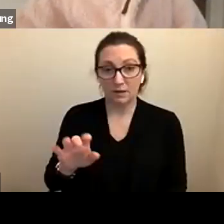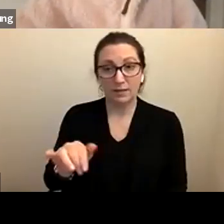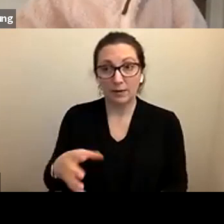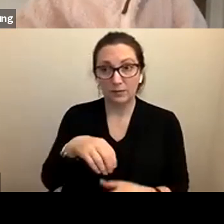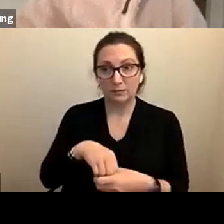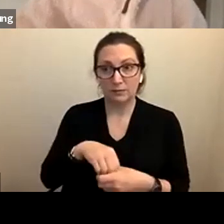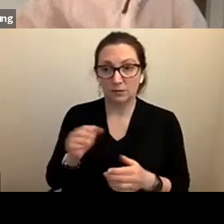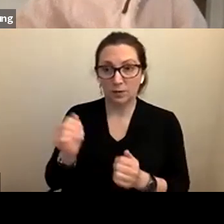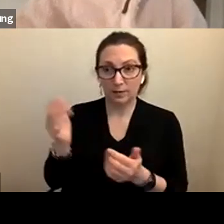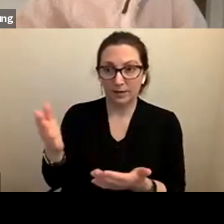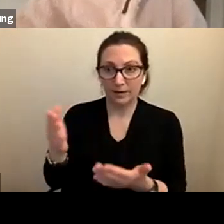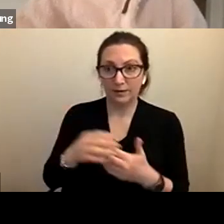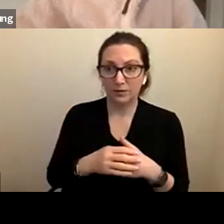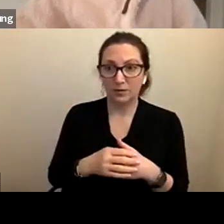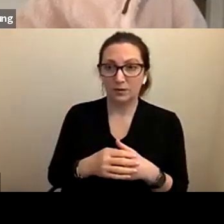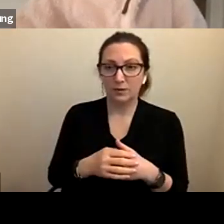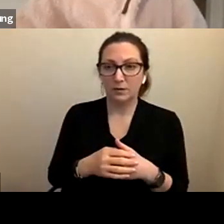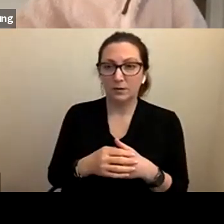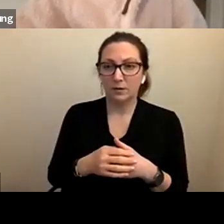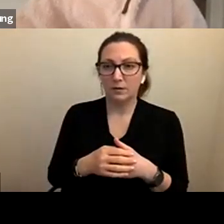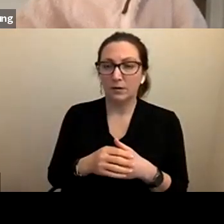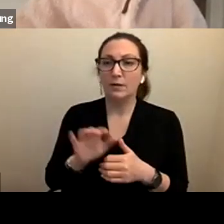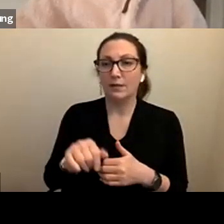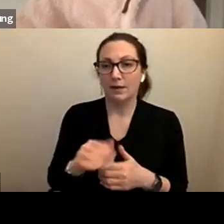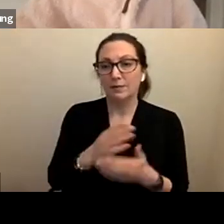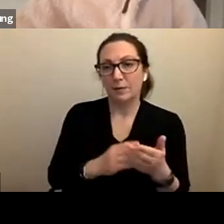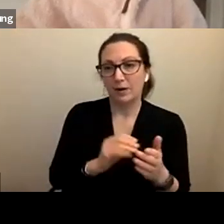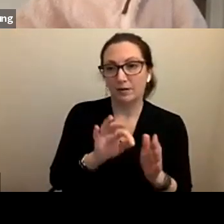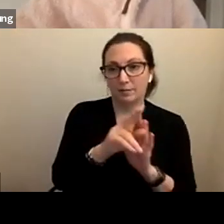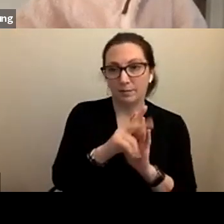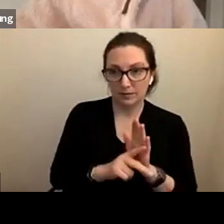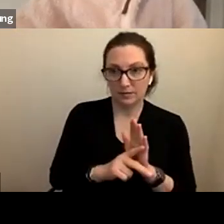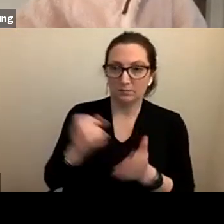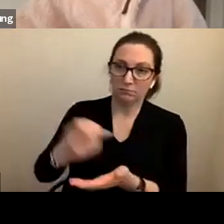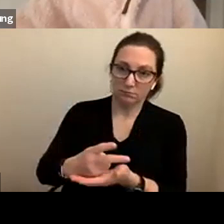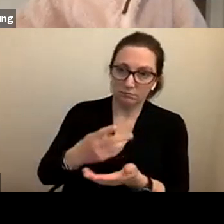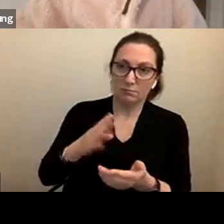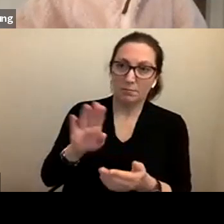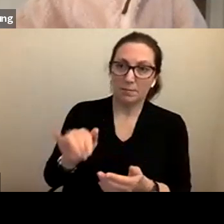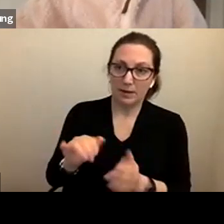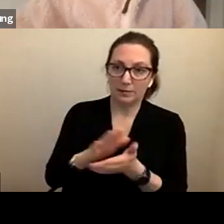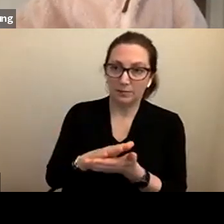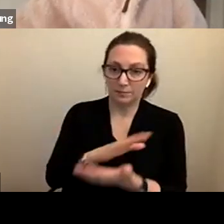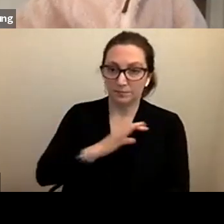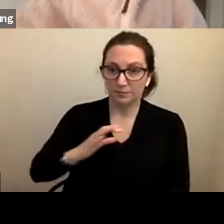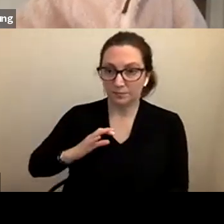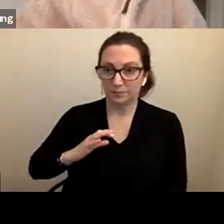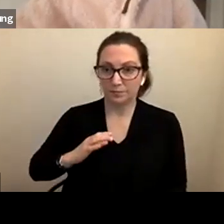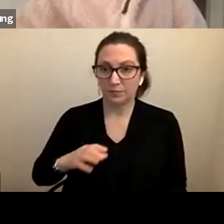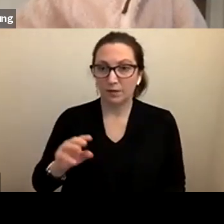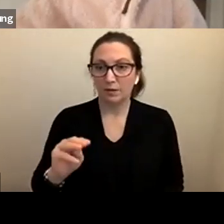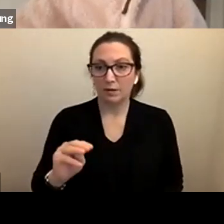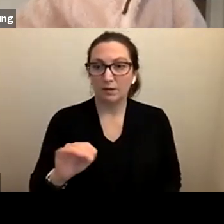not the recommendation, that was very much so part of the policy that was approved by the school committee. I can take that